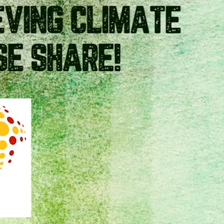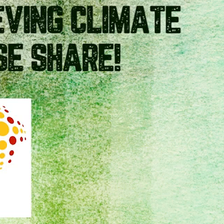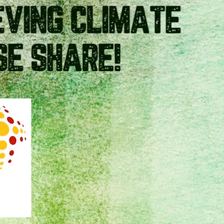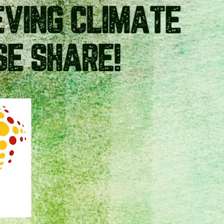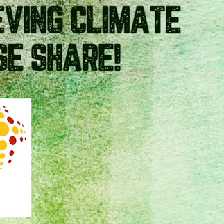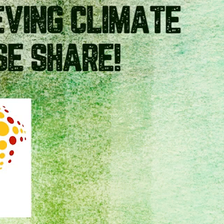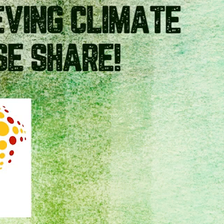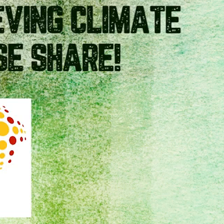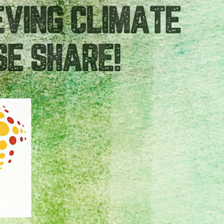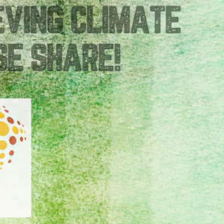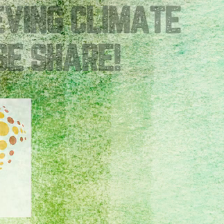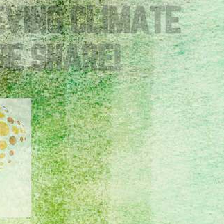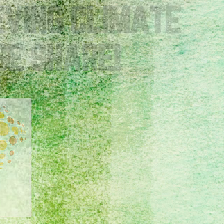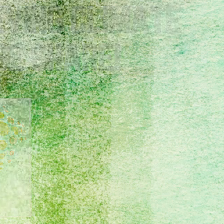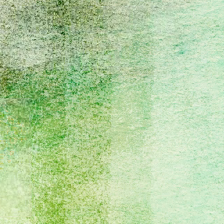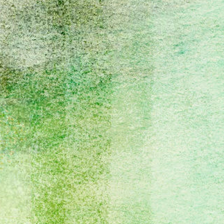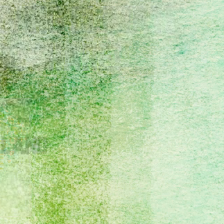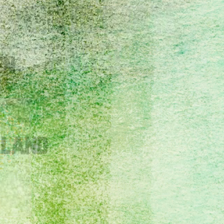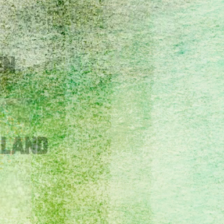everyone. Please share.